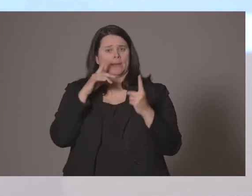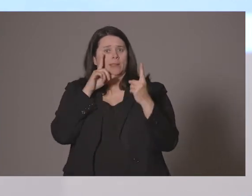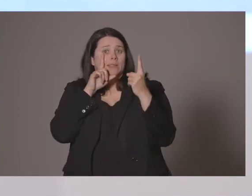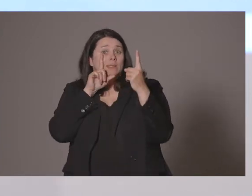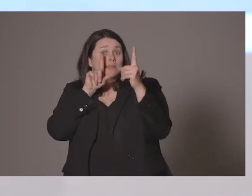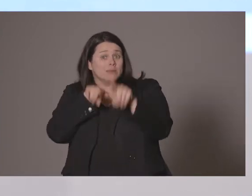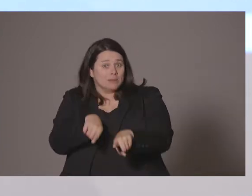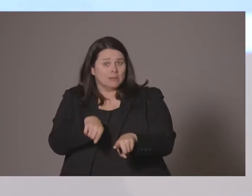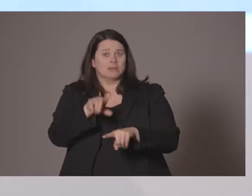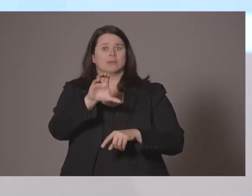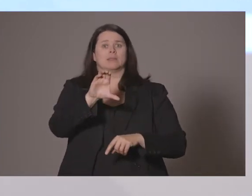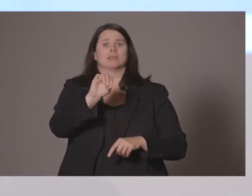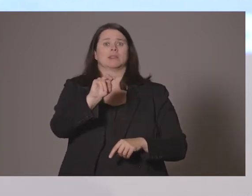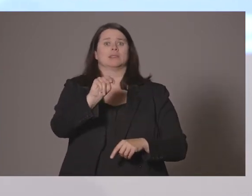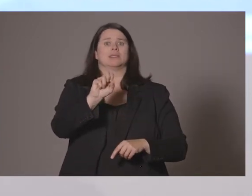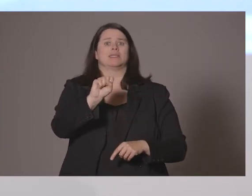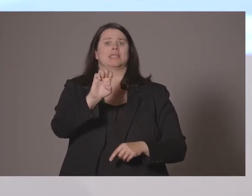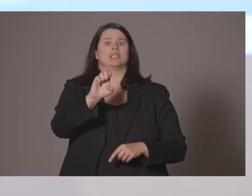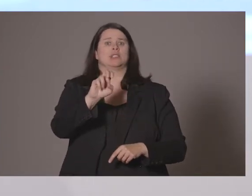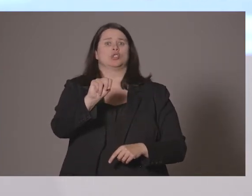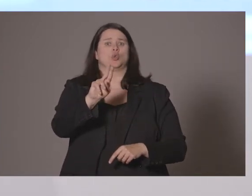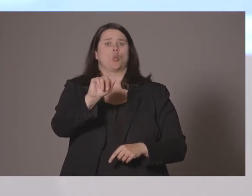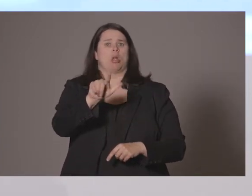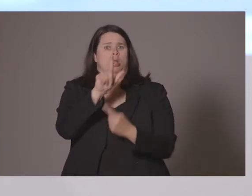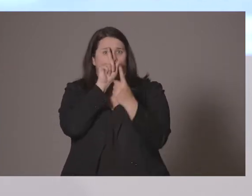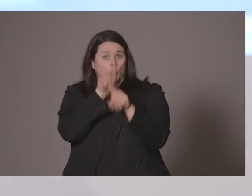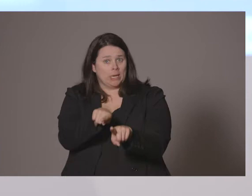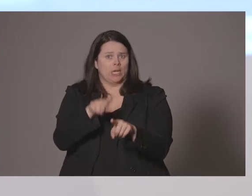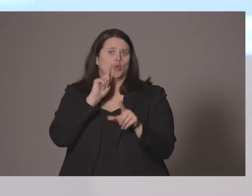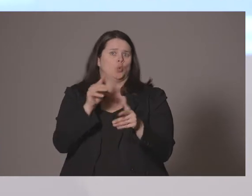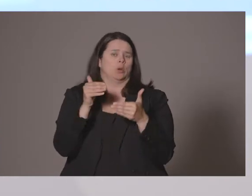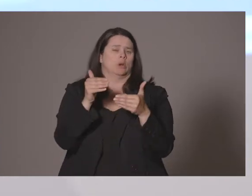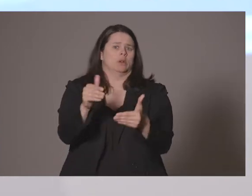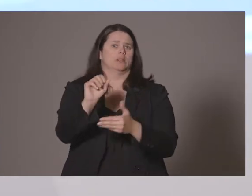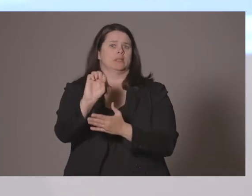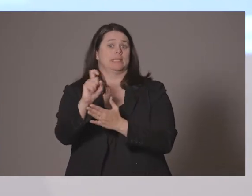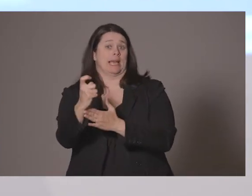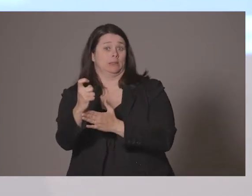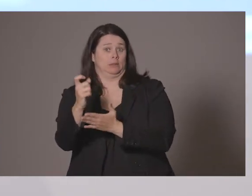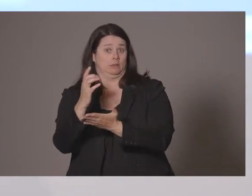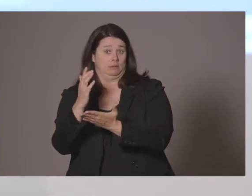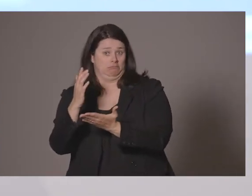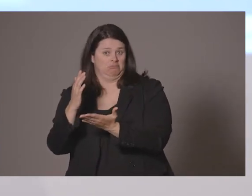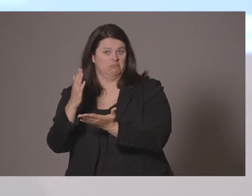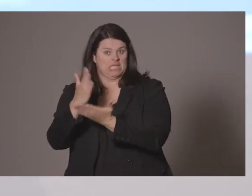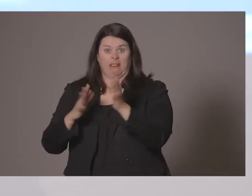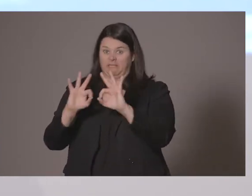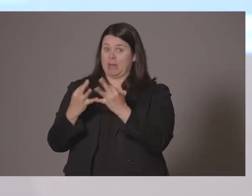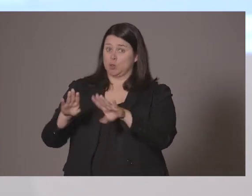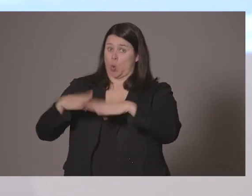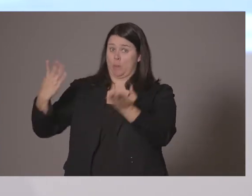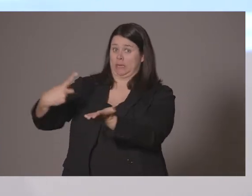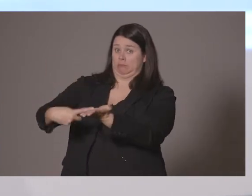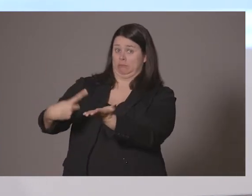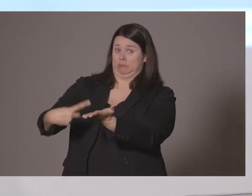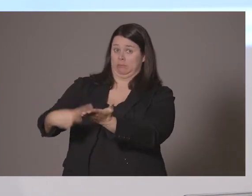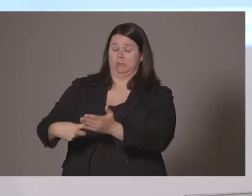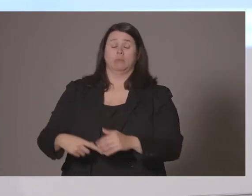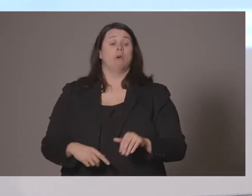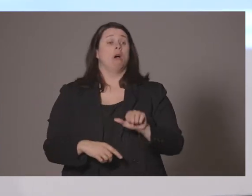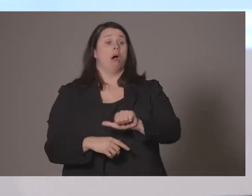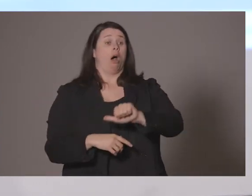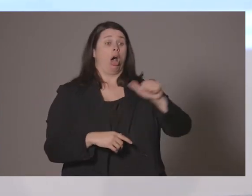sexual activity. Some do not talk about that. And when confronted with a non-consensual